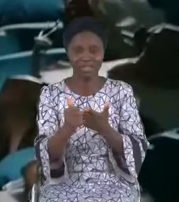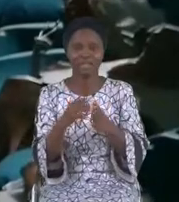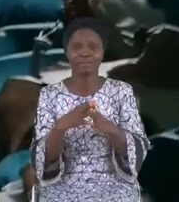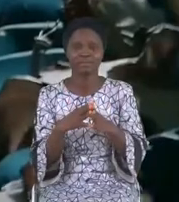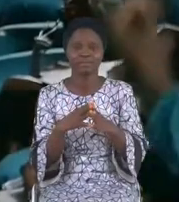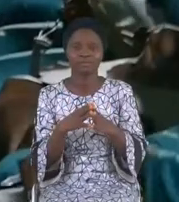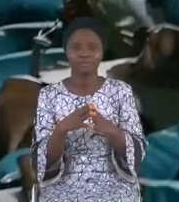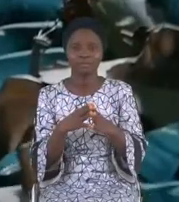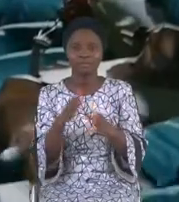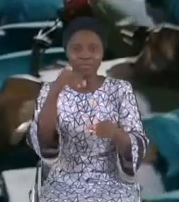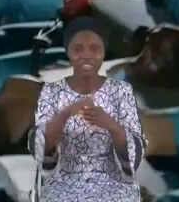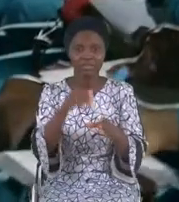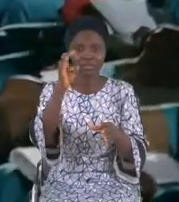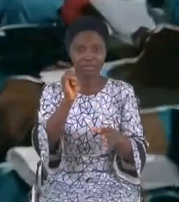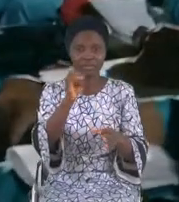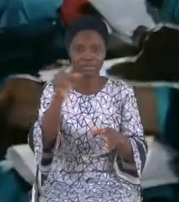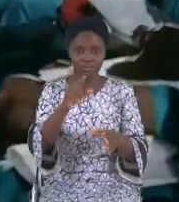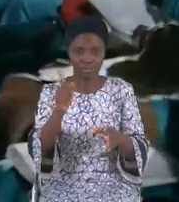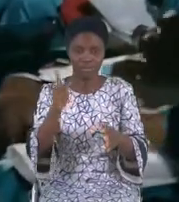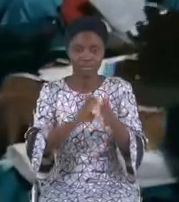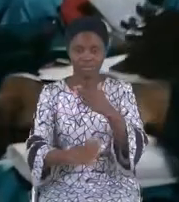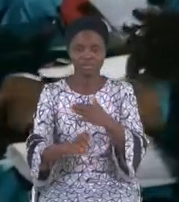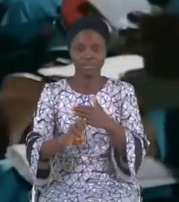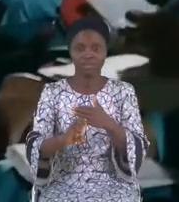at ezekiel chapter 18